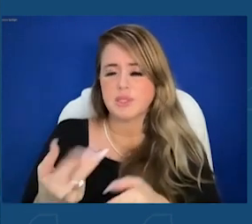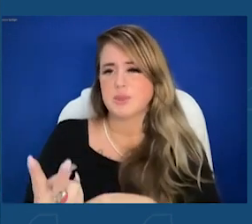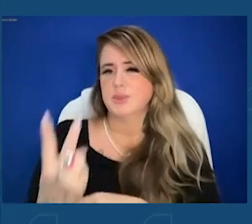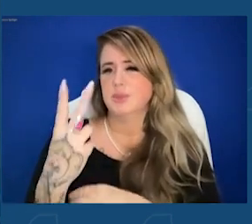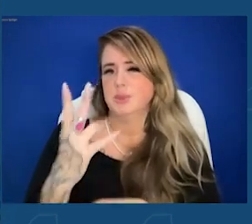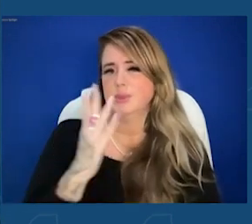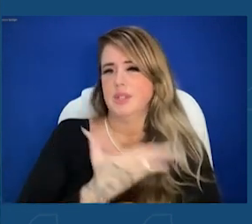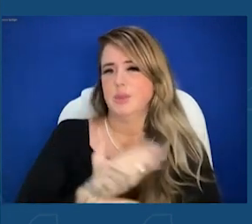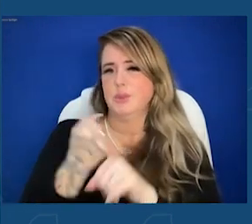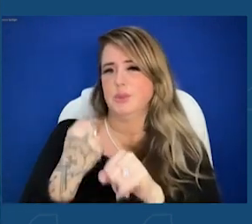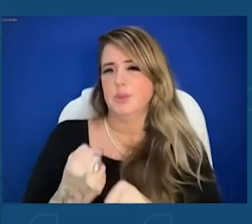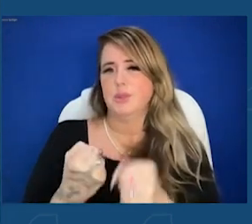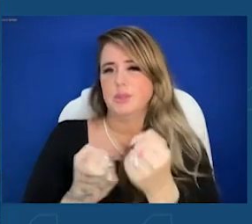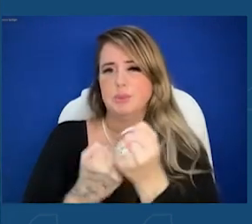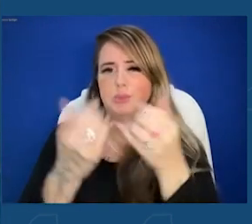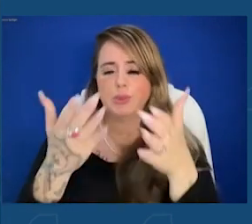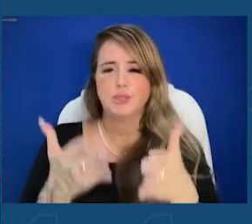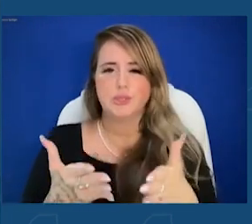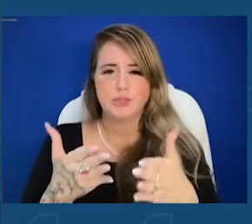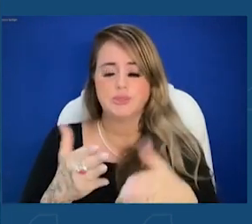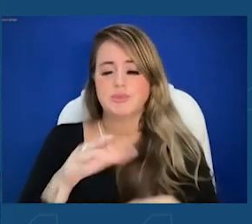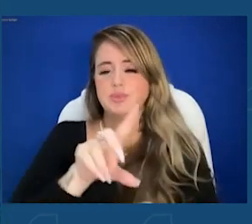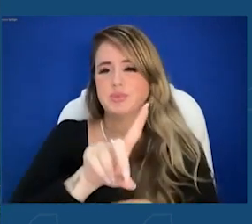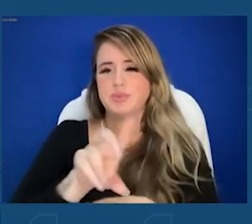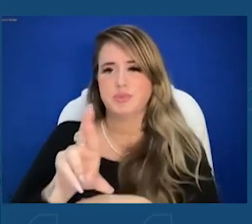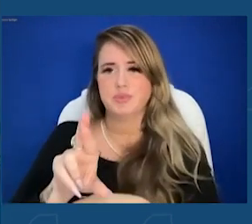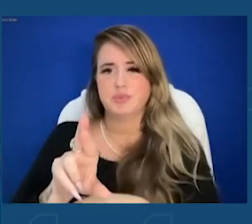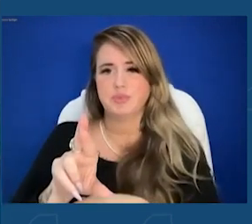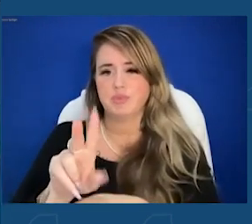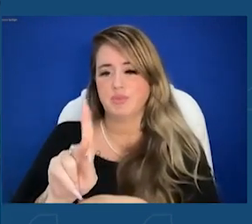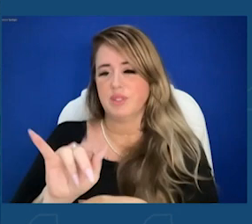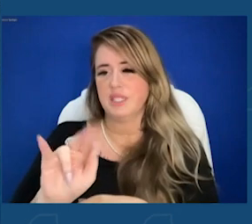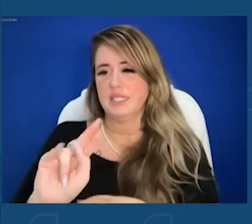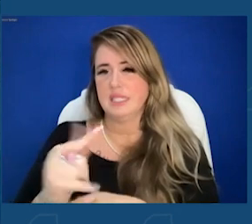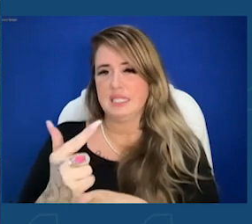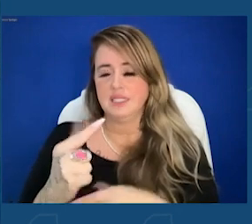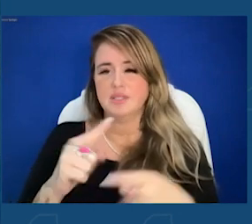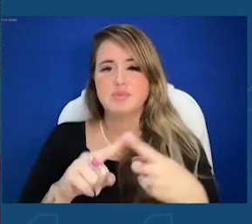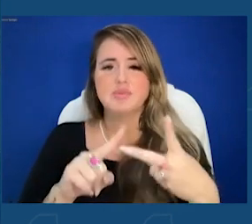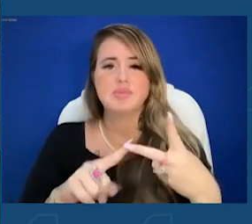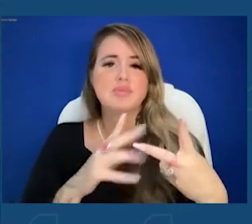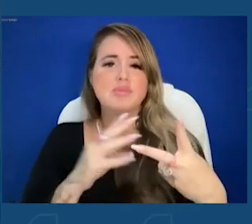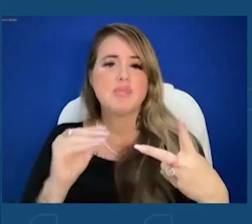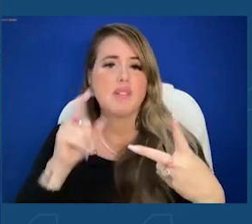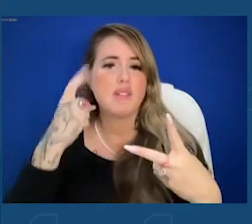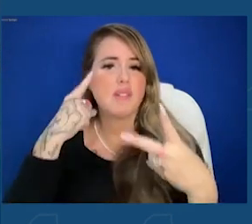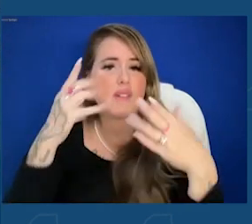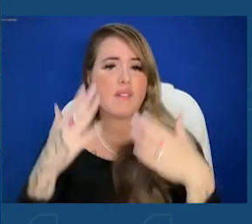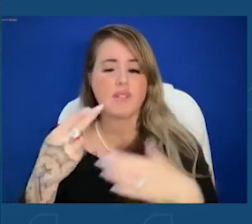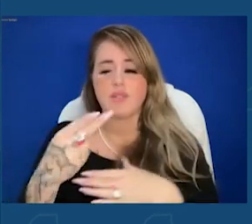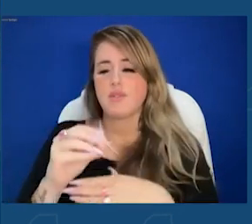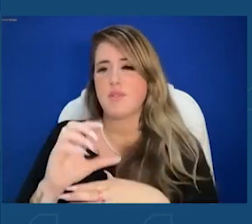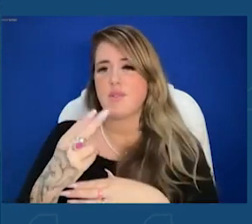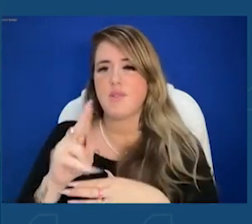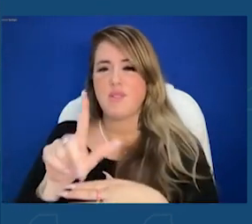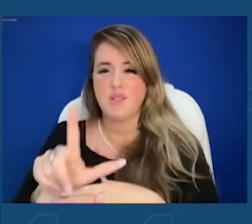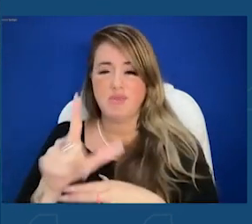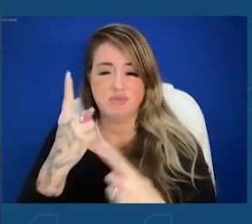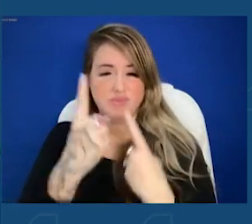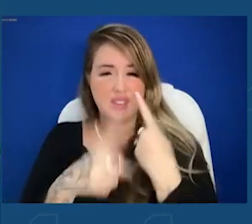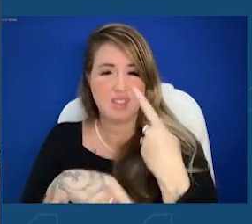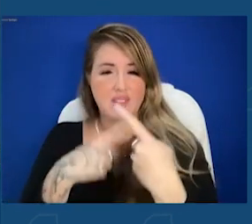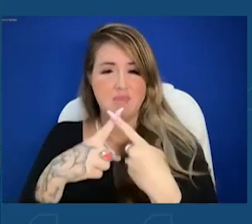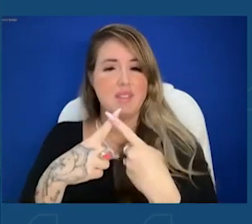strongest supporters, Dr. King and Governor Hochul. Just think about the